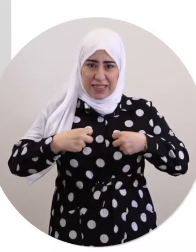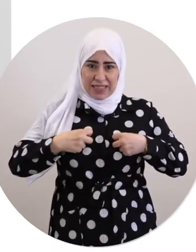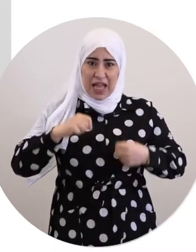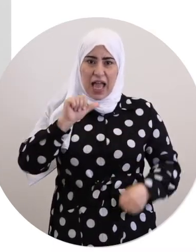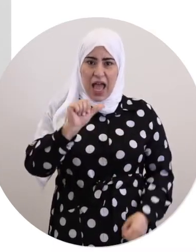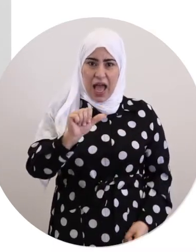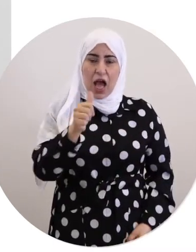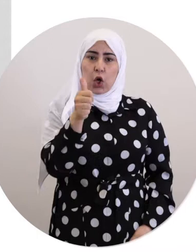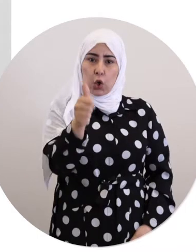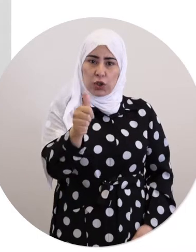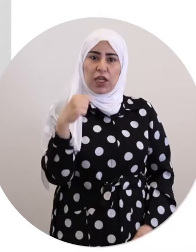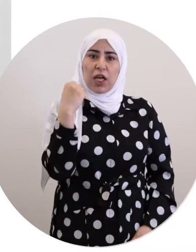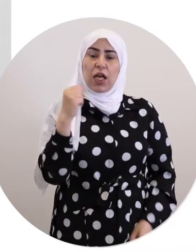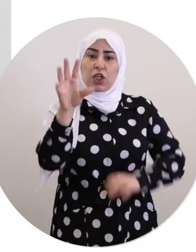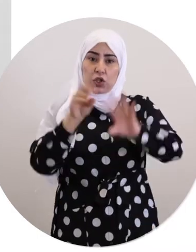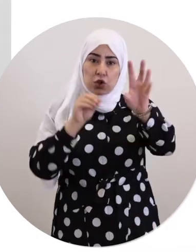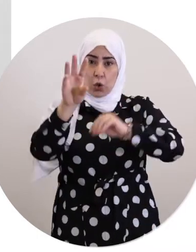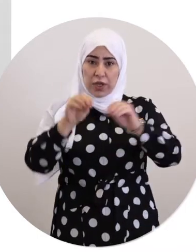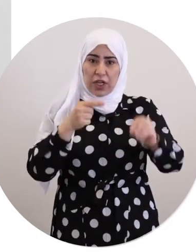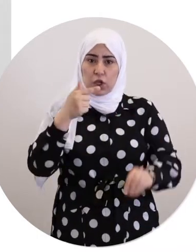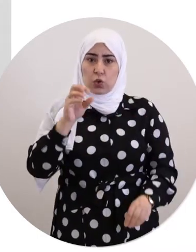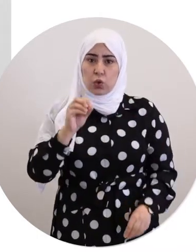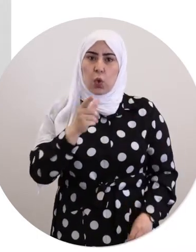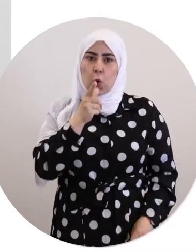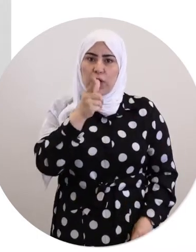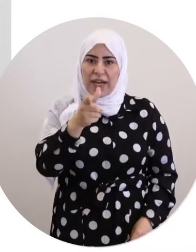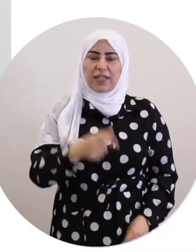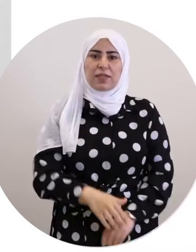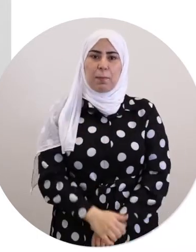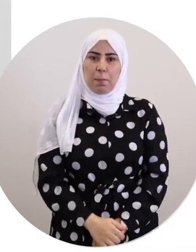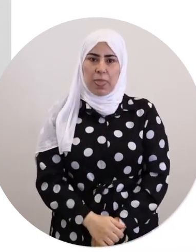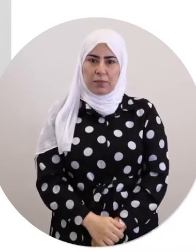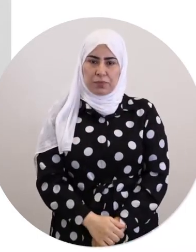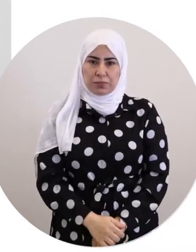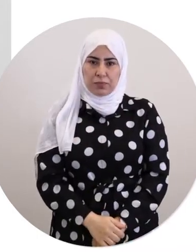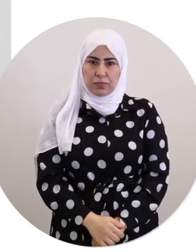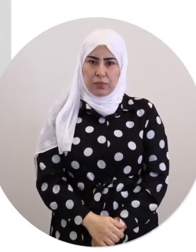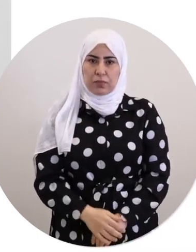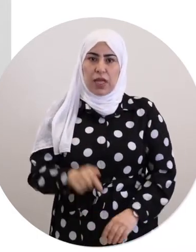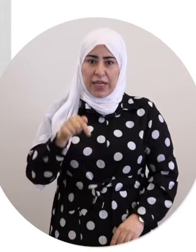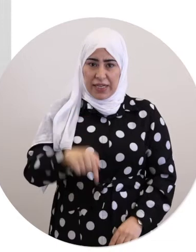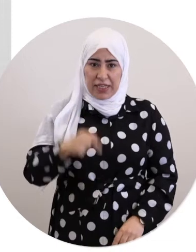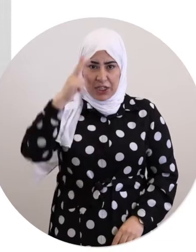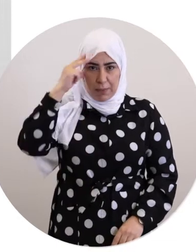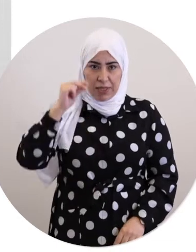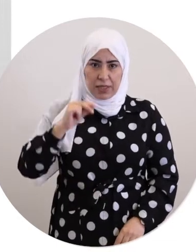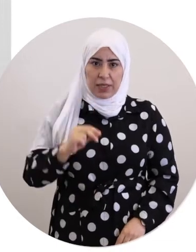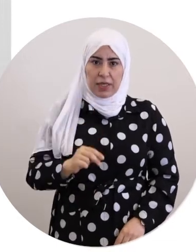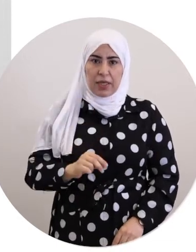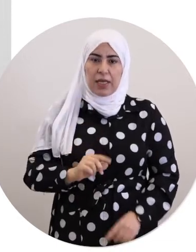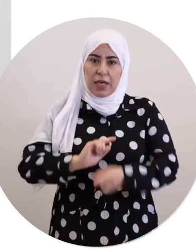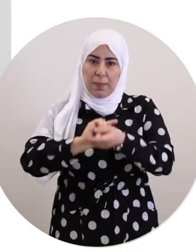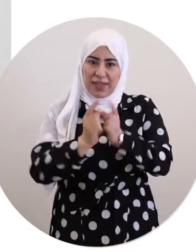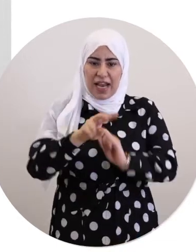John rarely has a good story to narrate. It's a very normal sentence. We're not emphasizing that he doesn't have any good stories. Let's invert